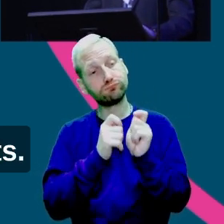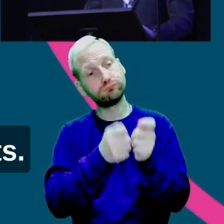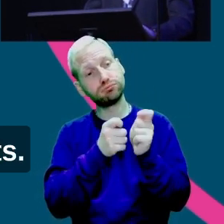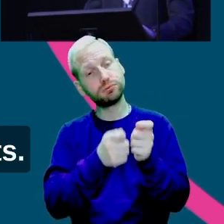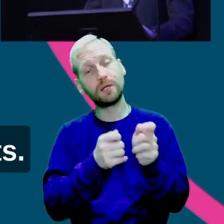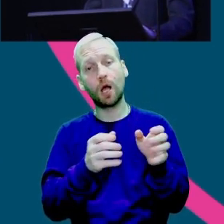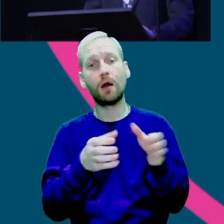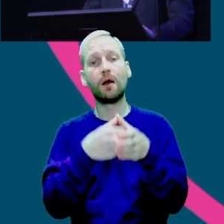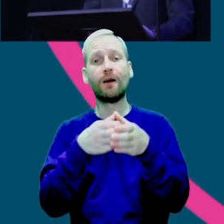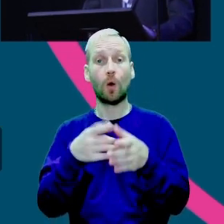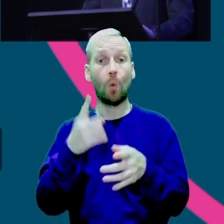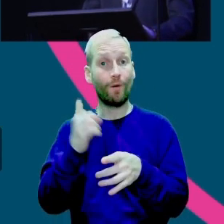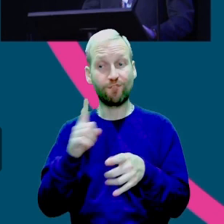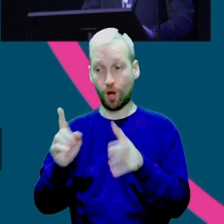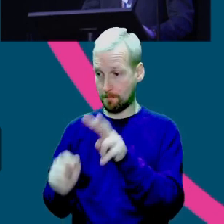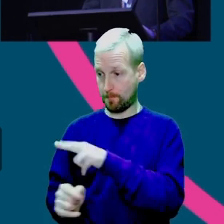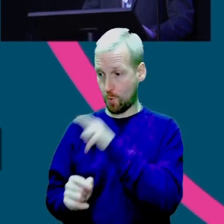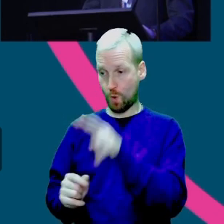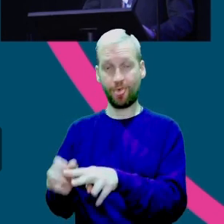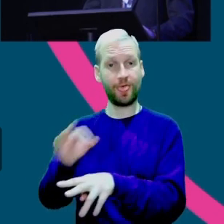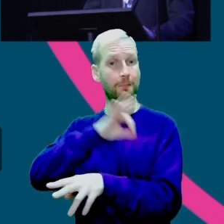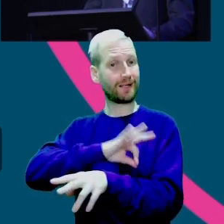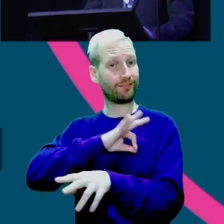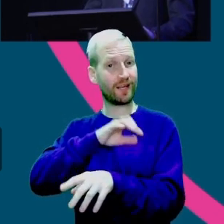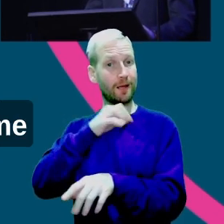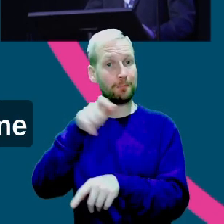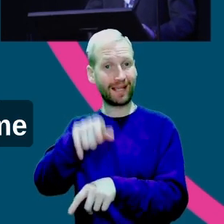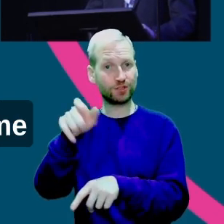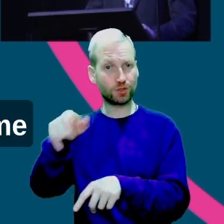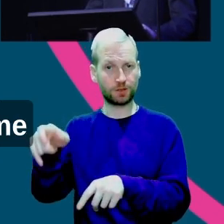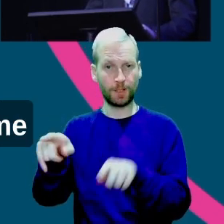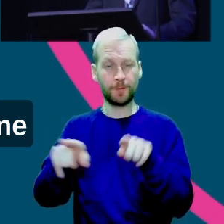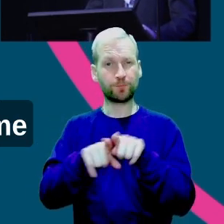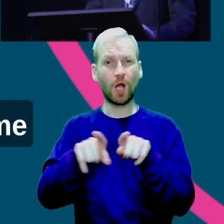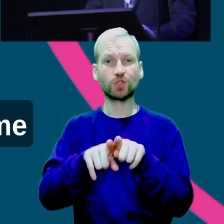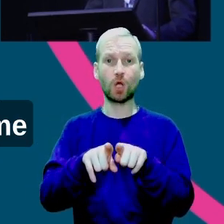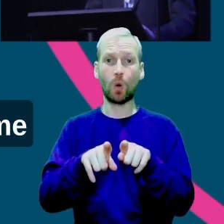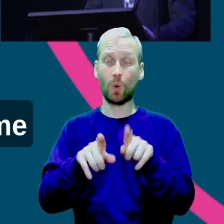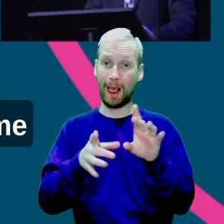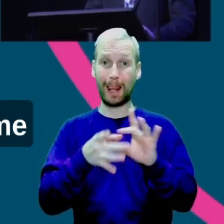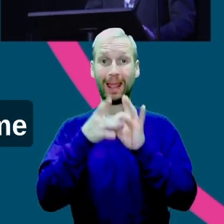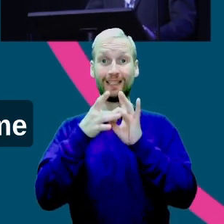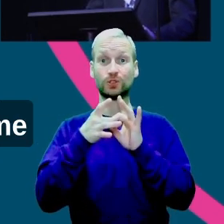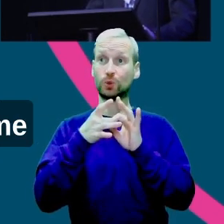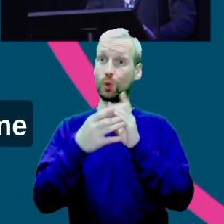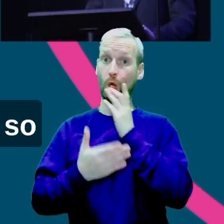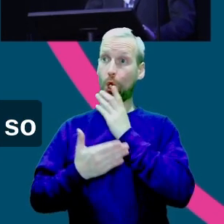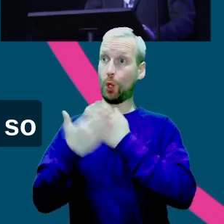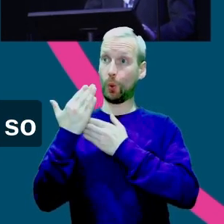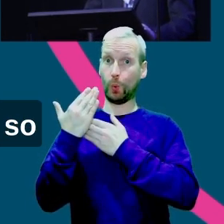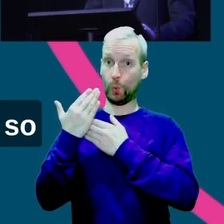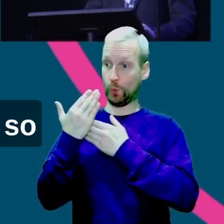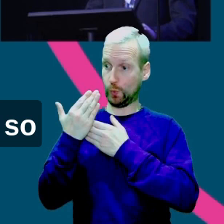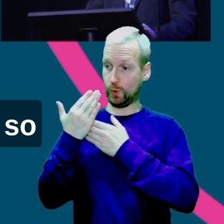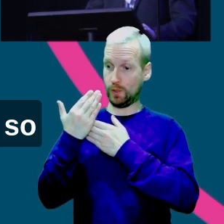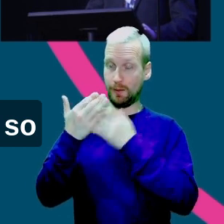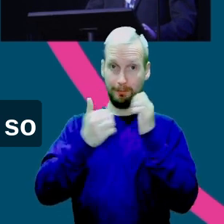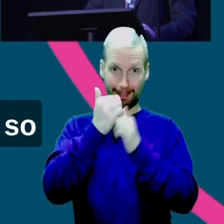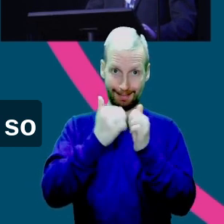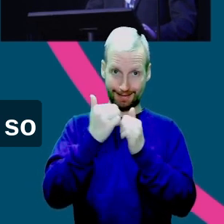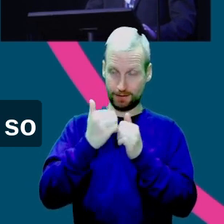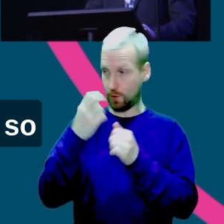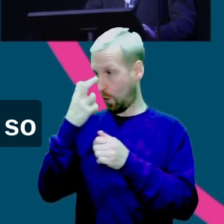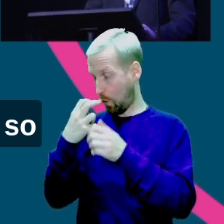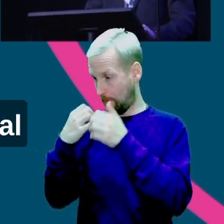of patients. We also needed to make sure that there was a connection to the current building, and at the same time we wanted to upgrade some of